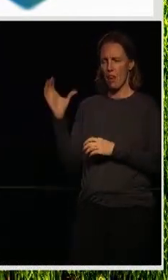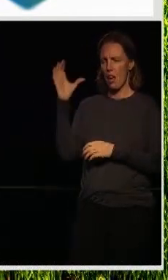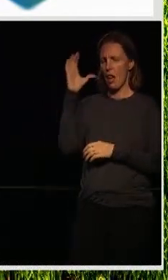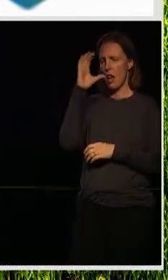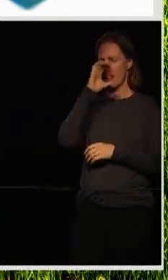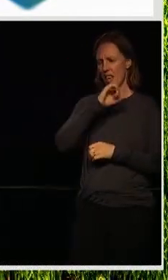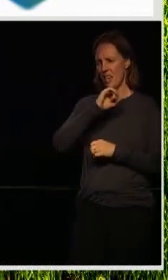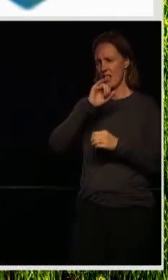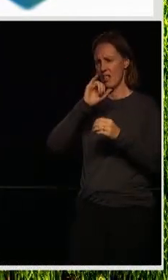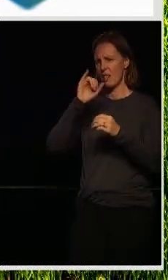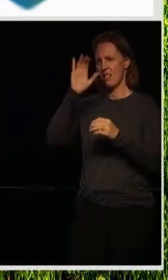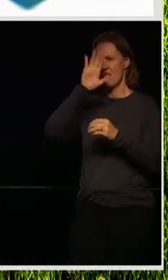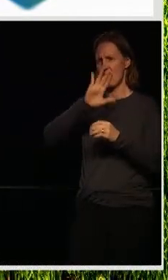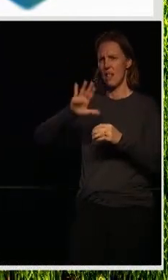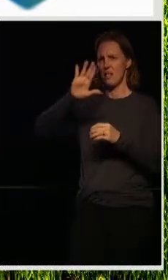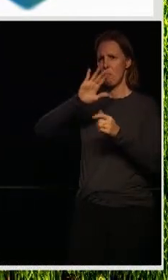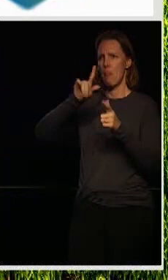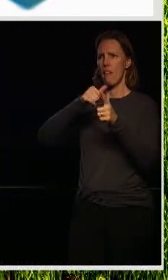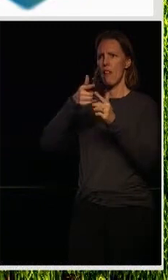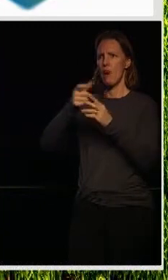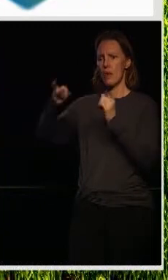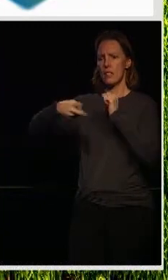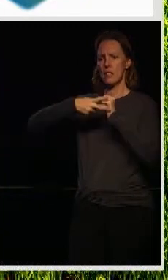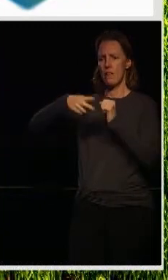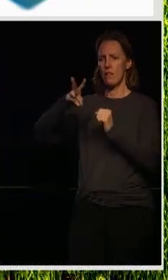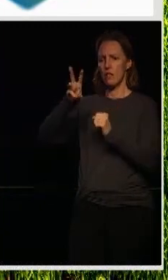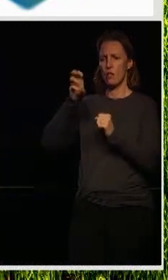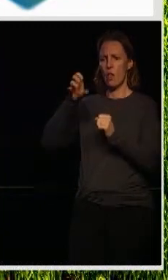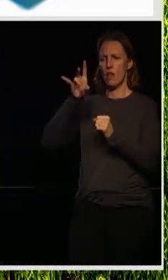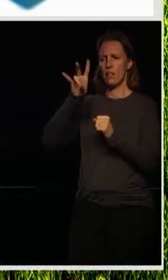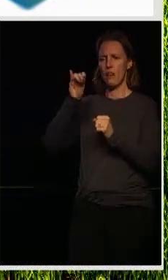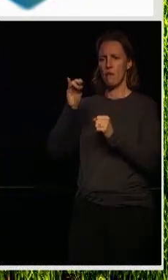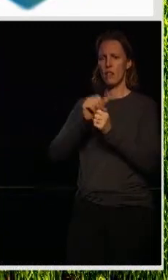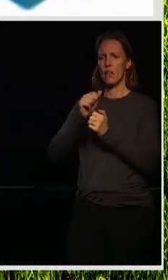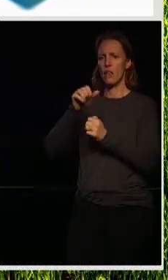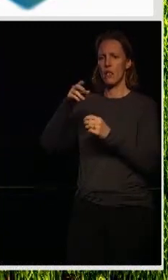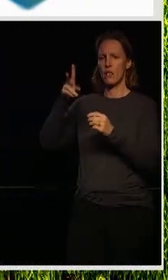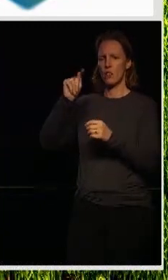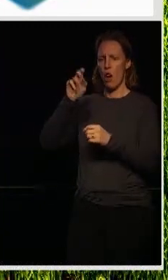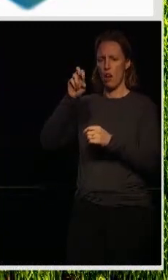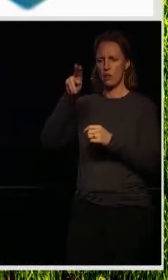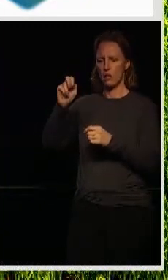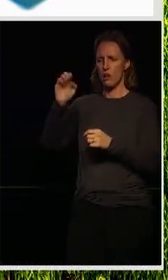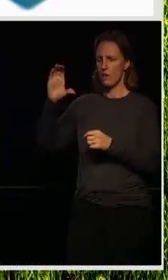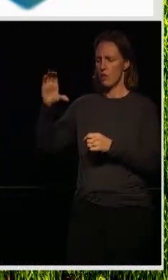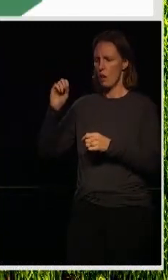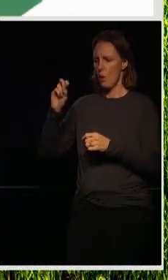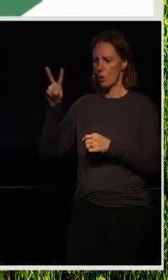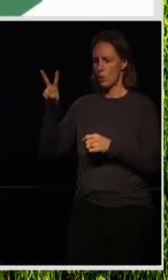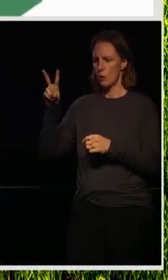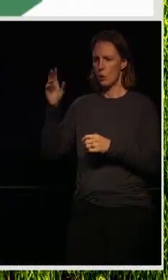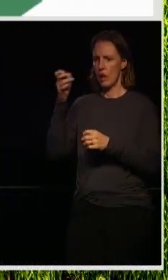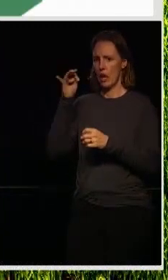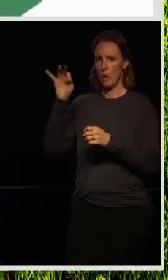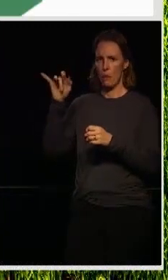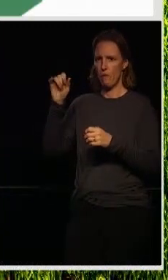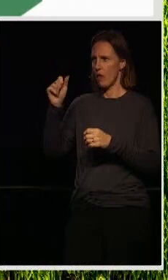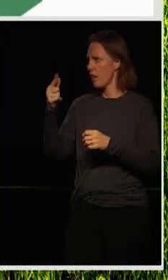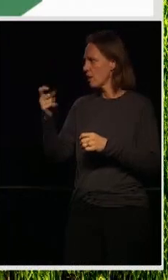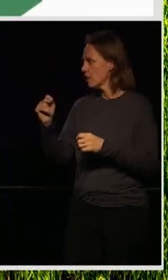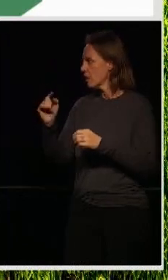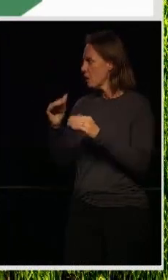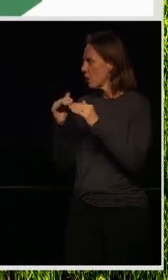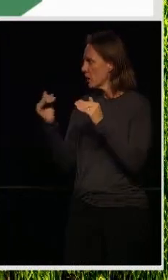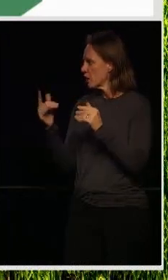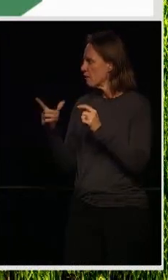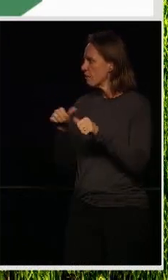save, on average, 670 tons of CO2 equivalent per site per year. While we're